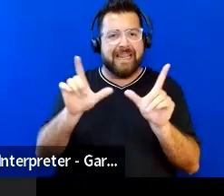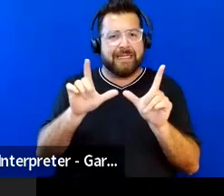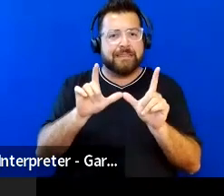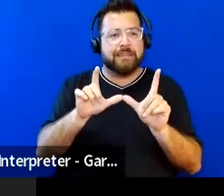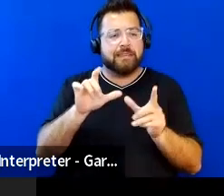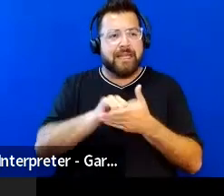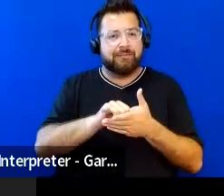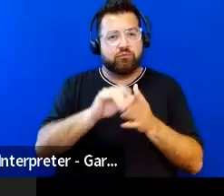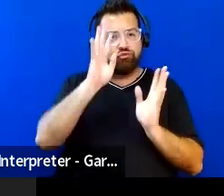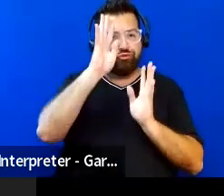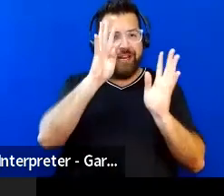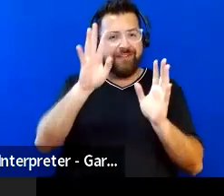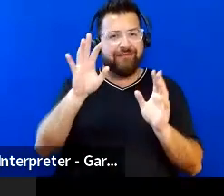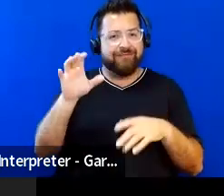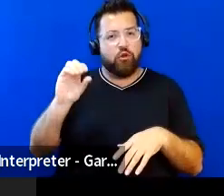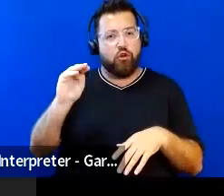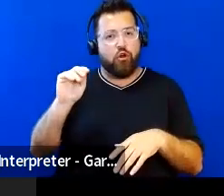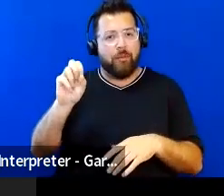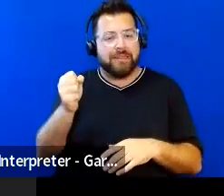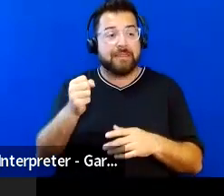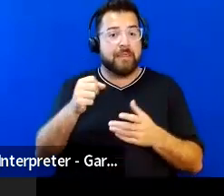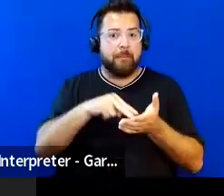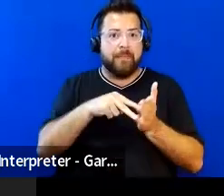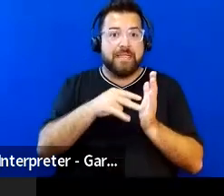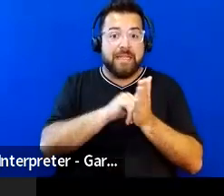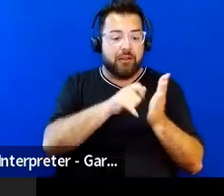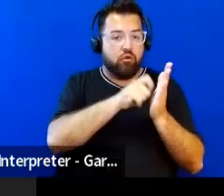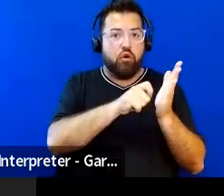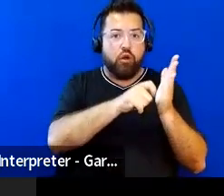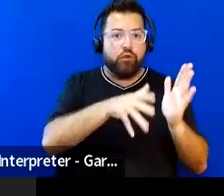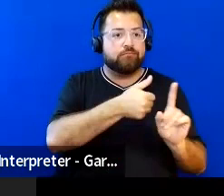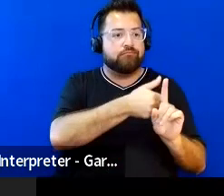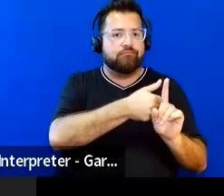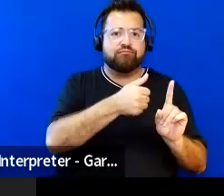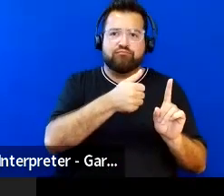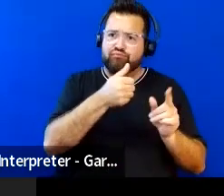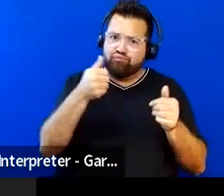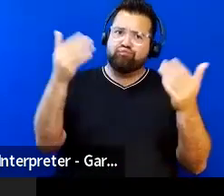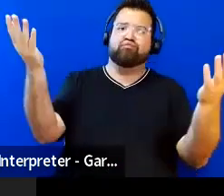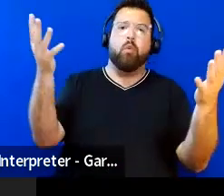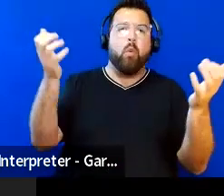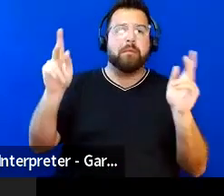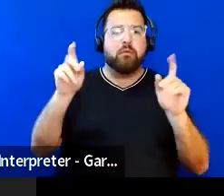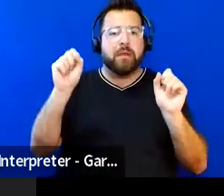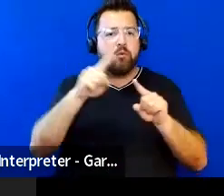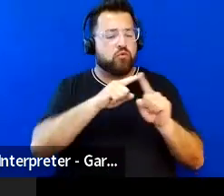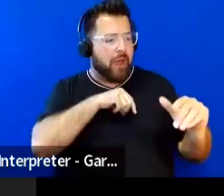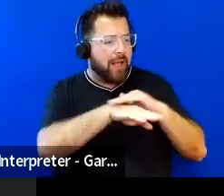they're basically saying that they want others to be able to use the source, be able